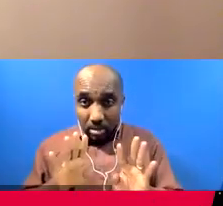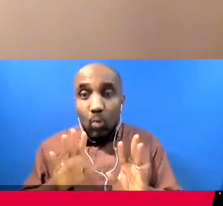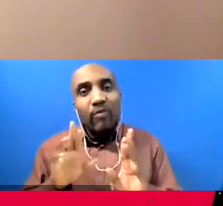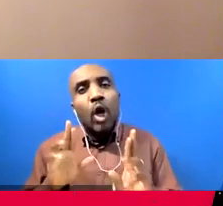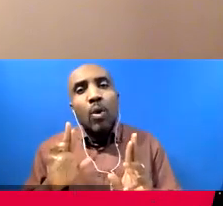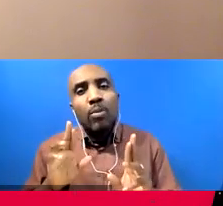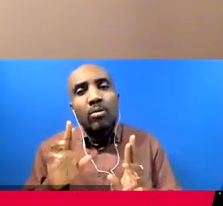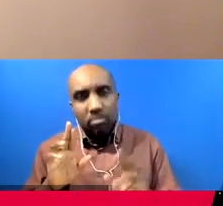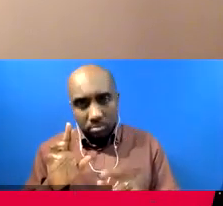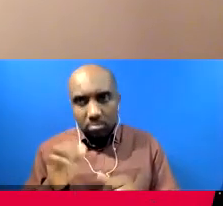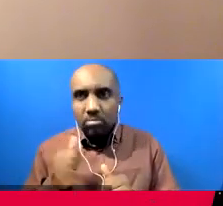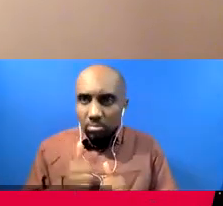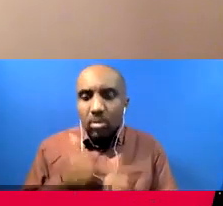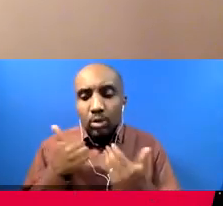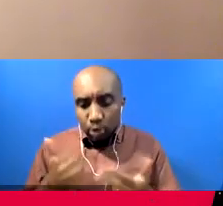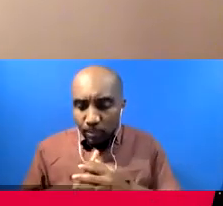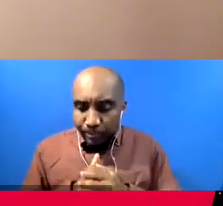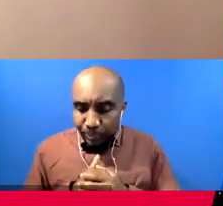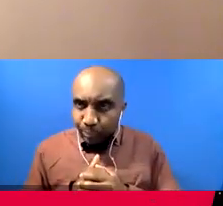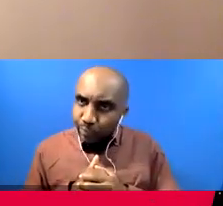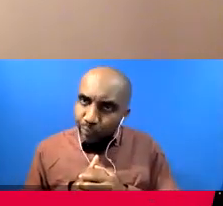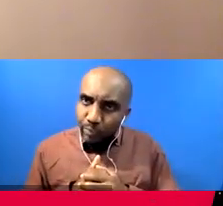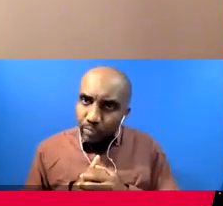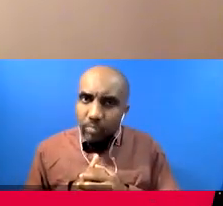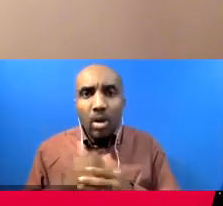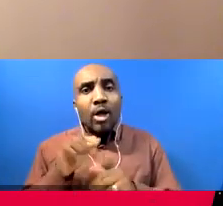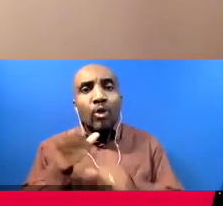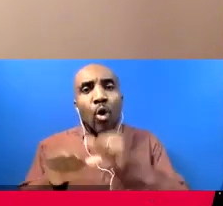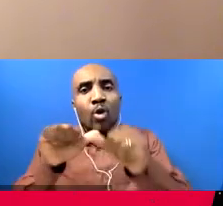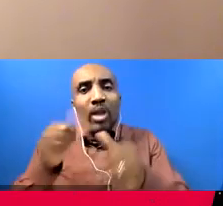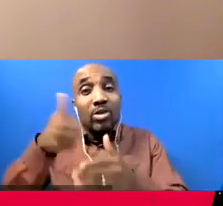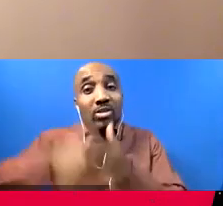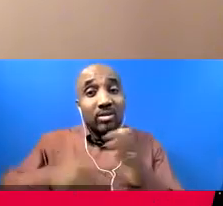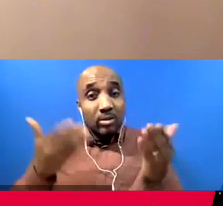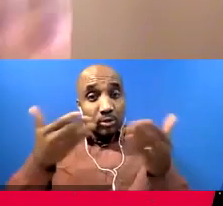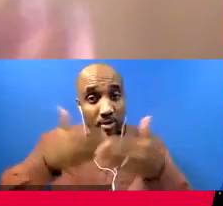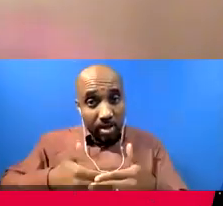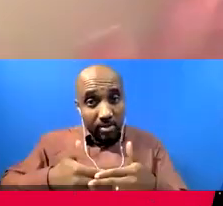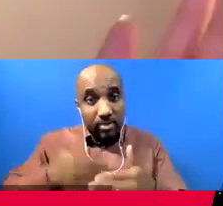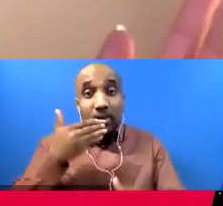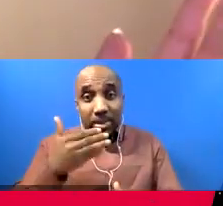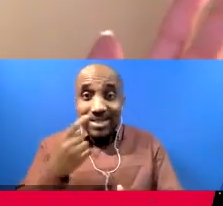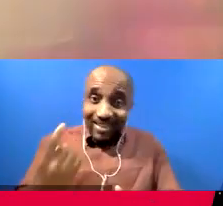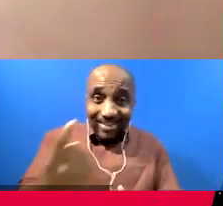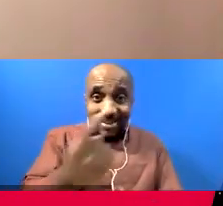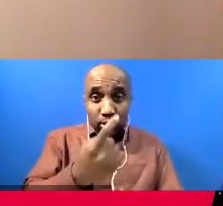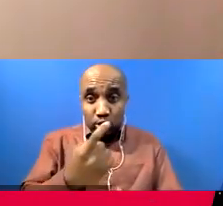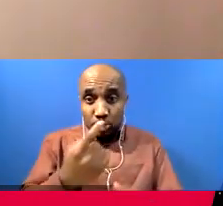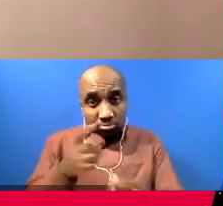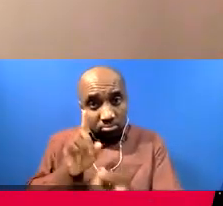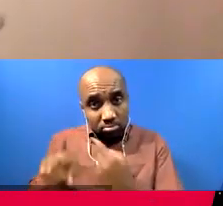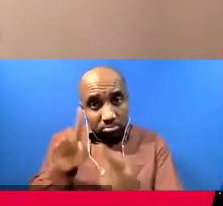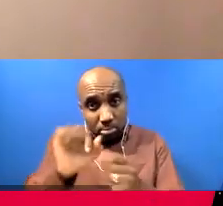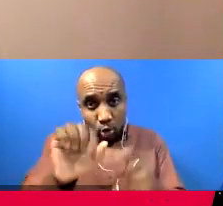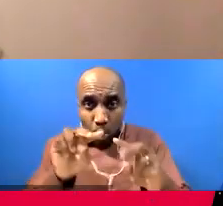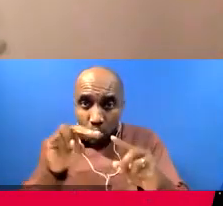end today's panel with a bit of hope. So in the order with which we kind of conducted the panel tonight,